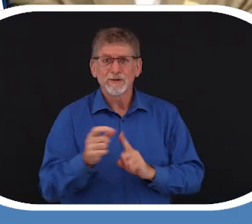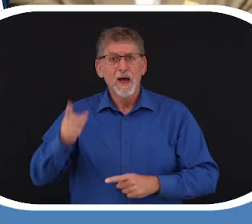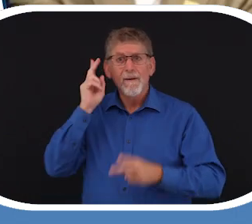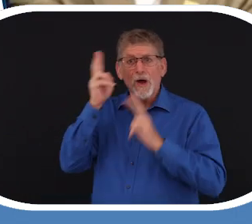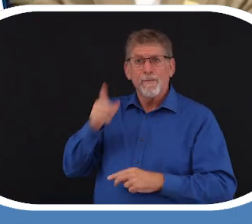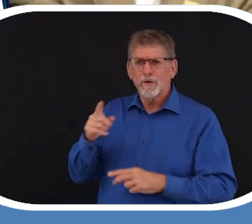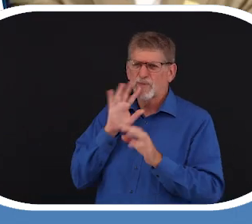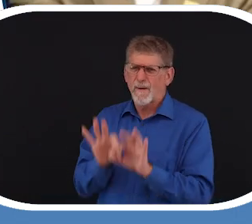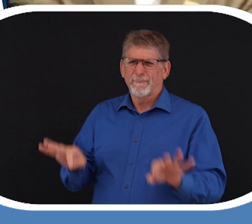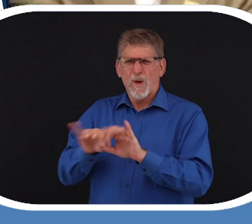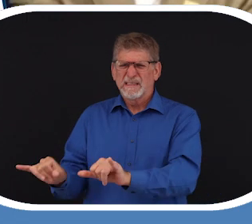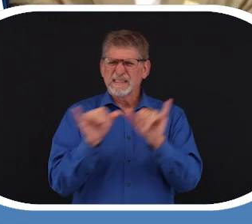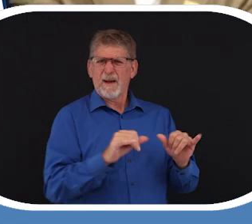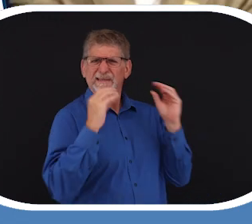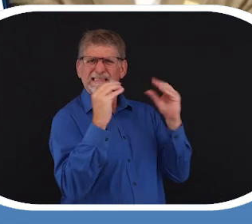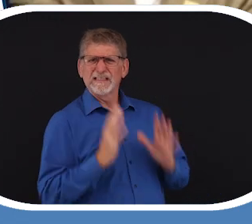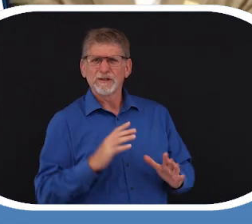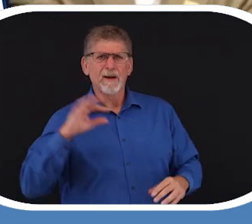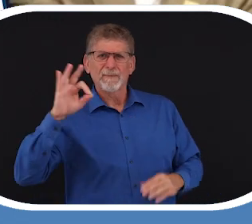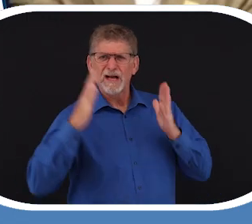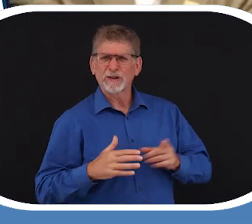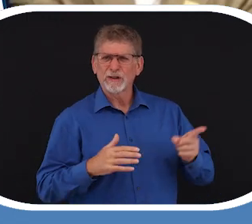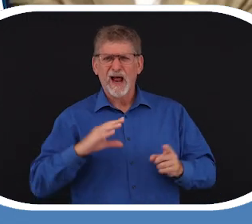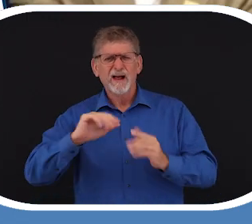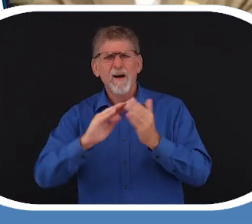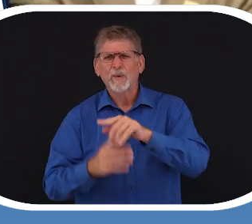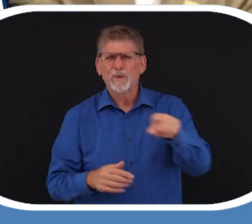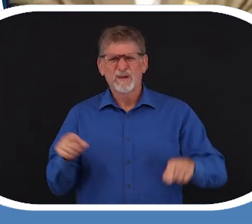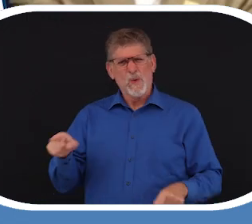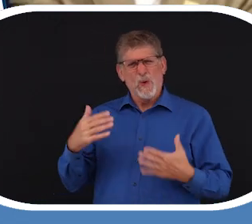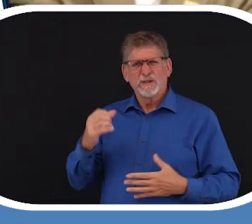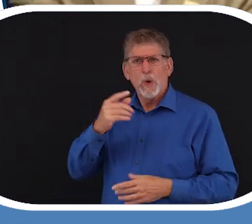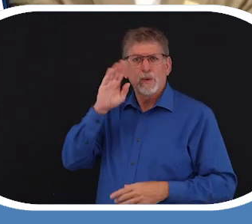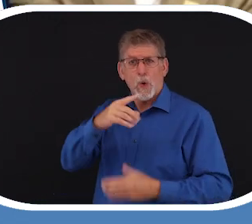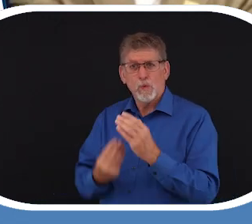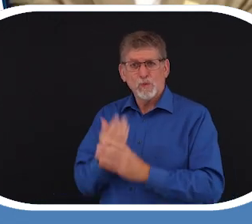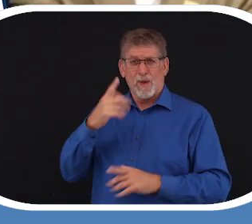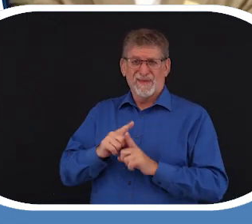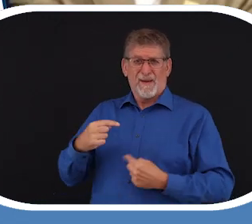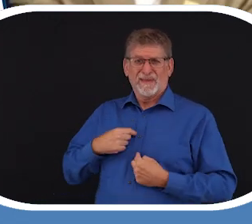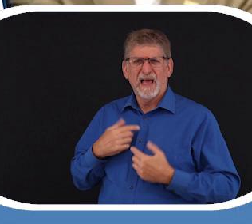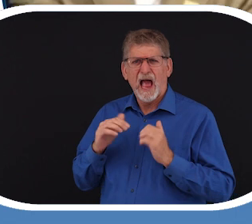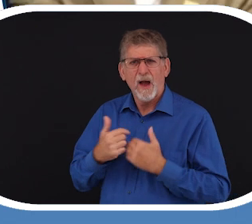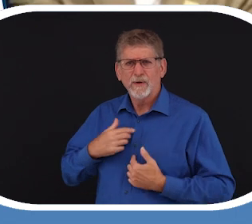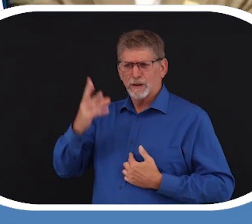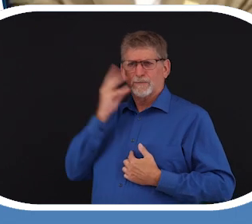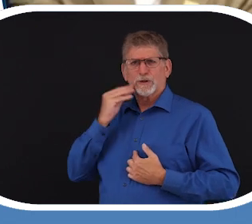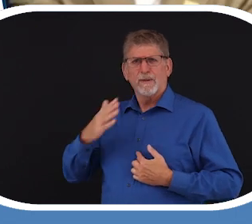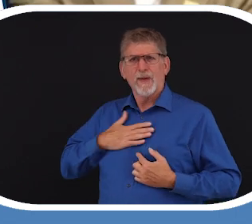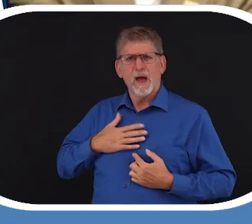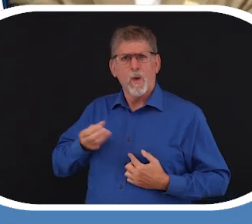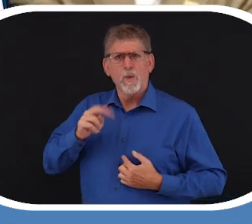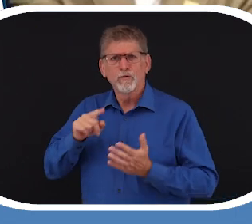important as teachers and pastors and other community leaders. So knowing and growing up that way, I said, how do I bring that experience to my